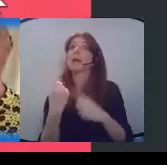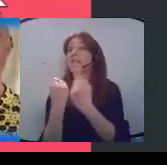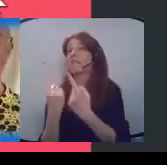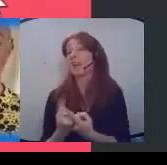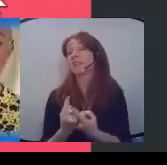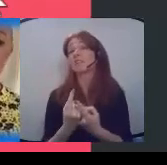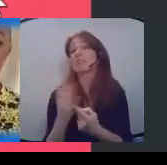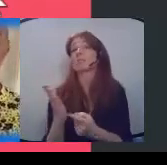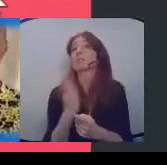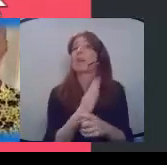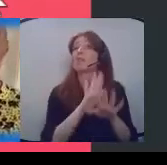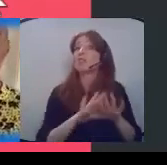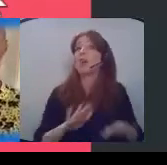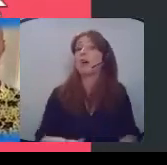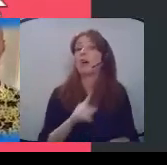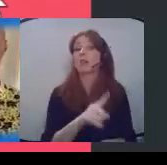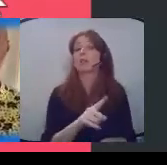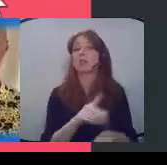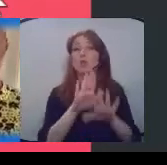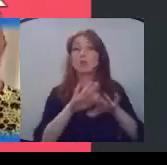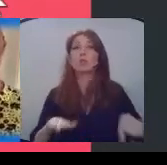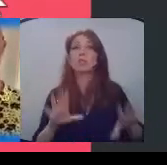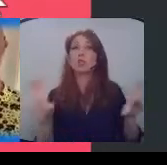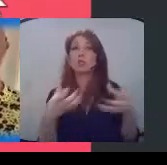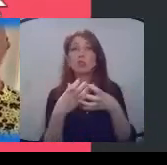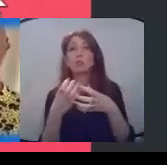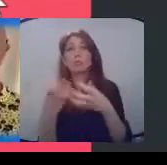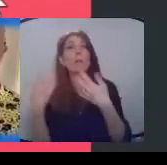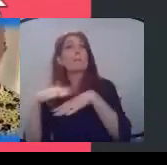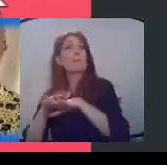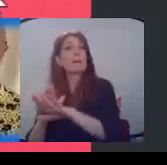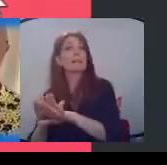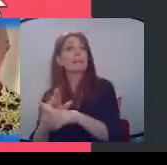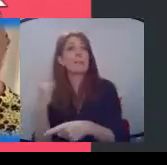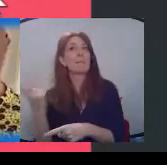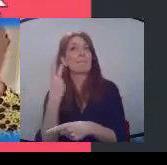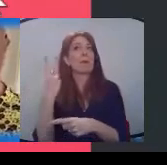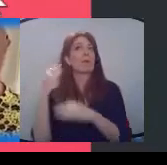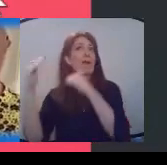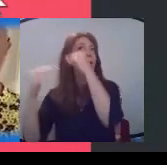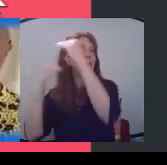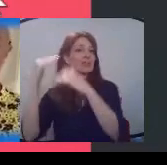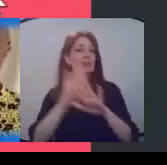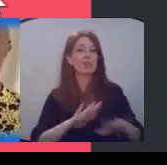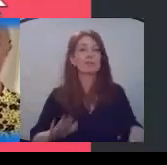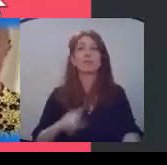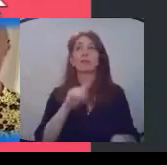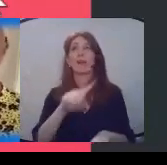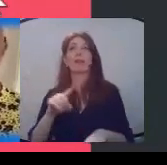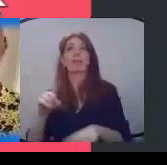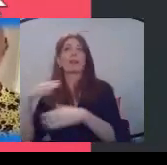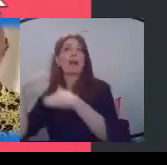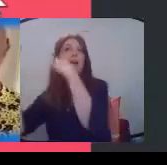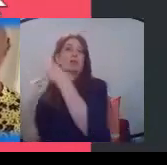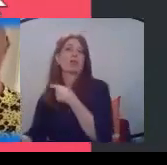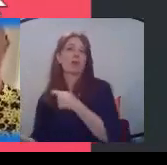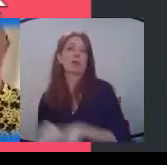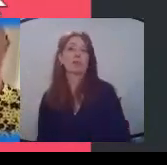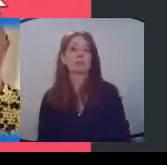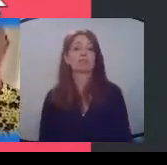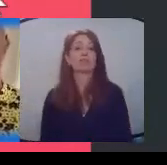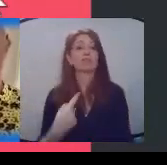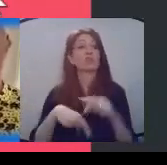kids groups, you know, mixed groups with kids and adults together, and then adult groups. So obviously kids group, you know, typically the kids don't have smartphones.